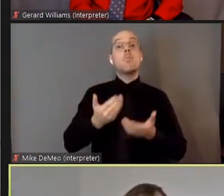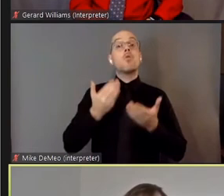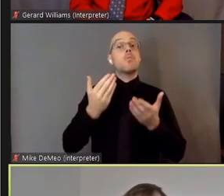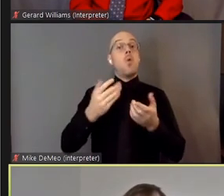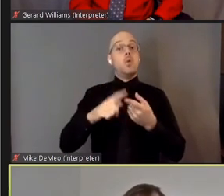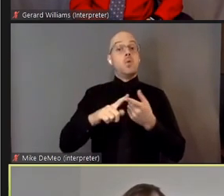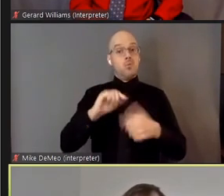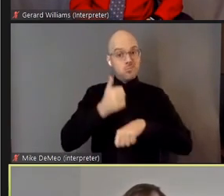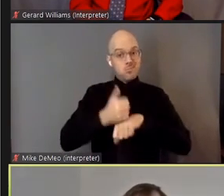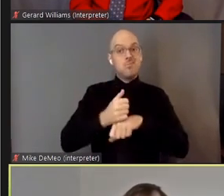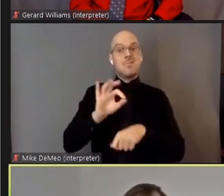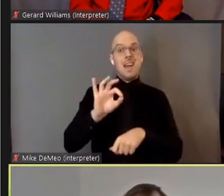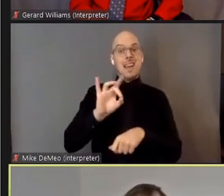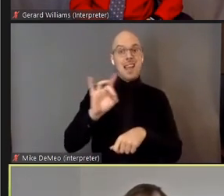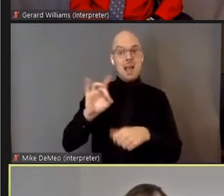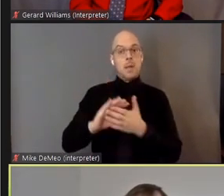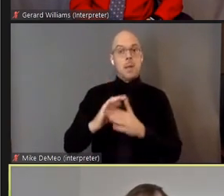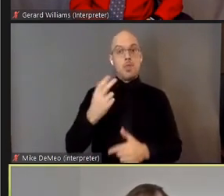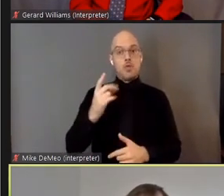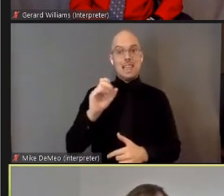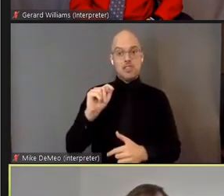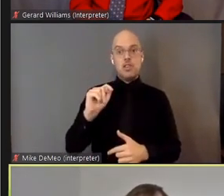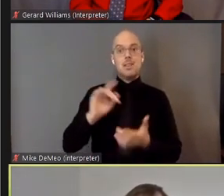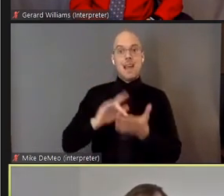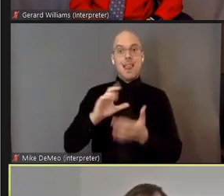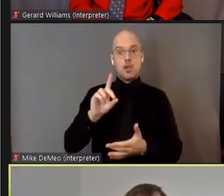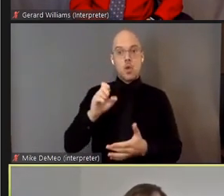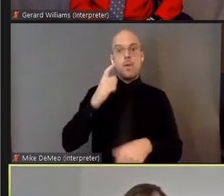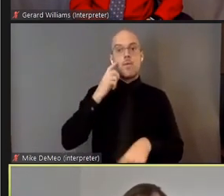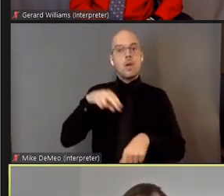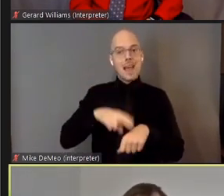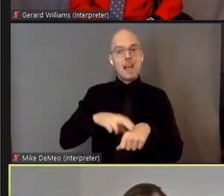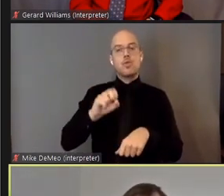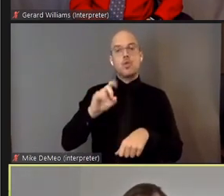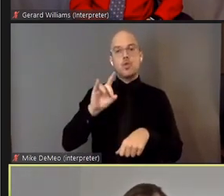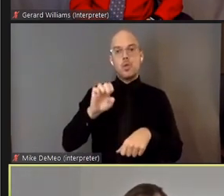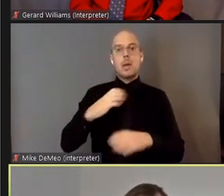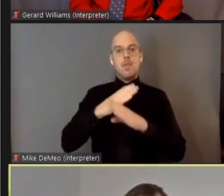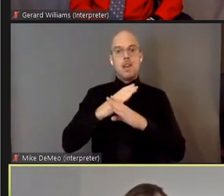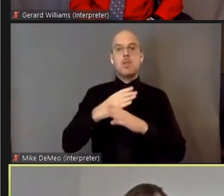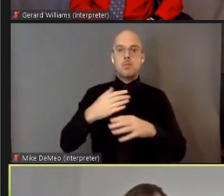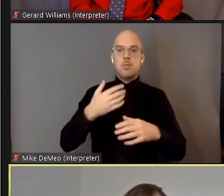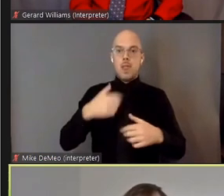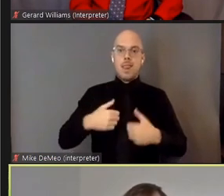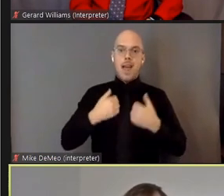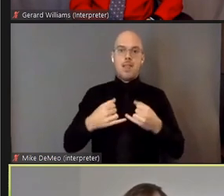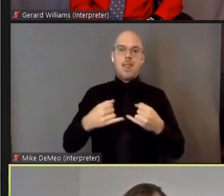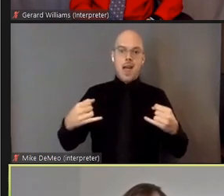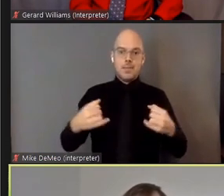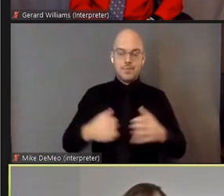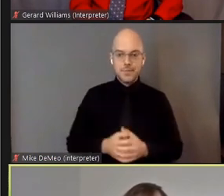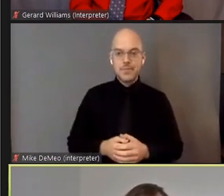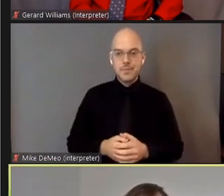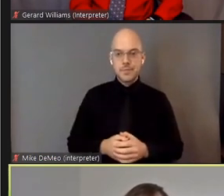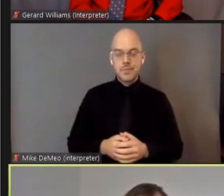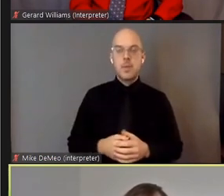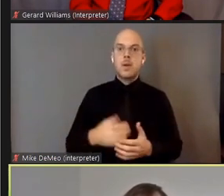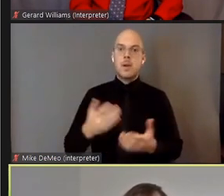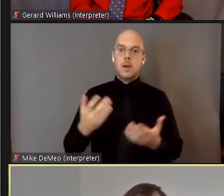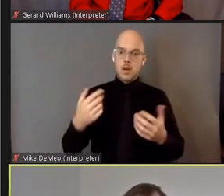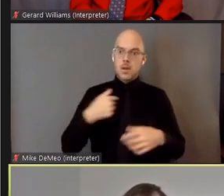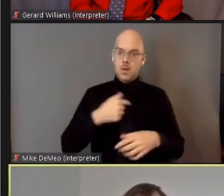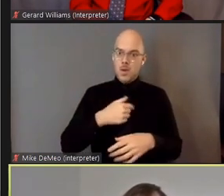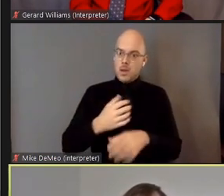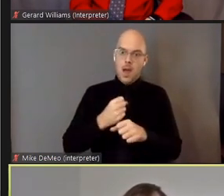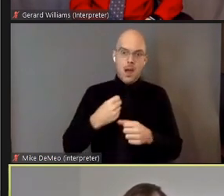designate 988 as the three-digit dialing code for the National Suicide Prevention Lifeline. We received a robust record